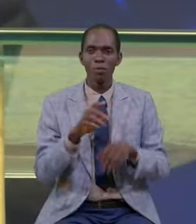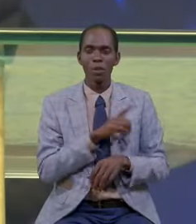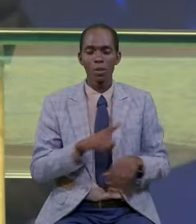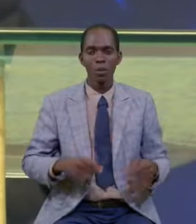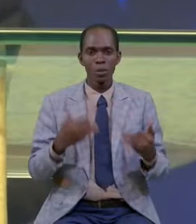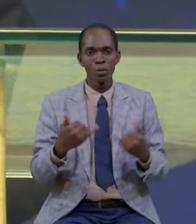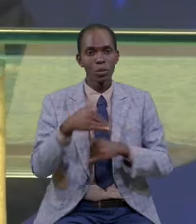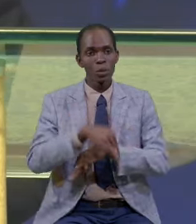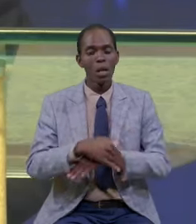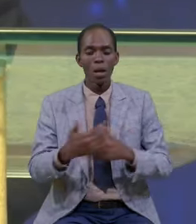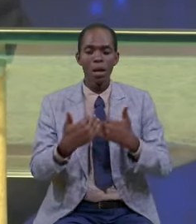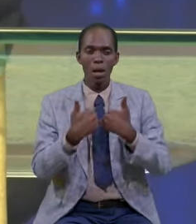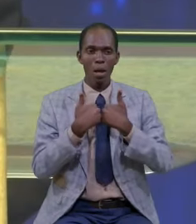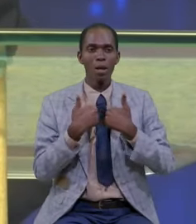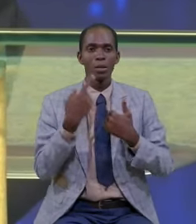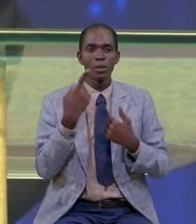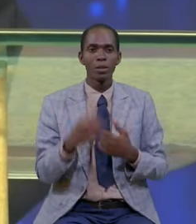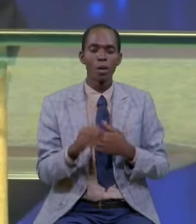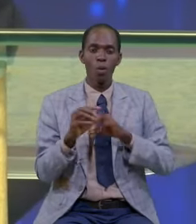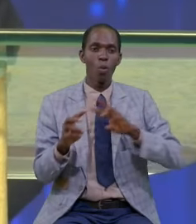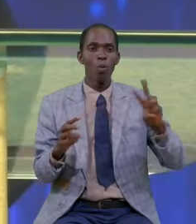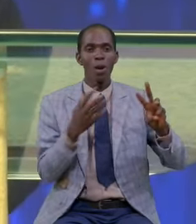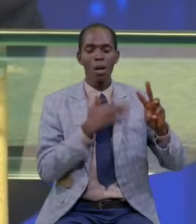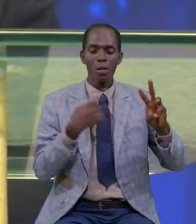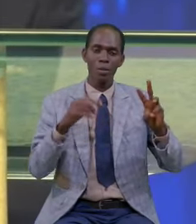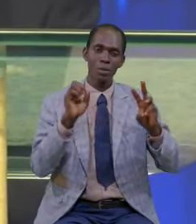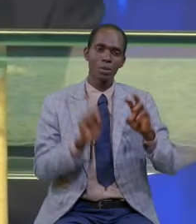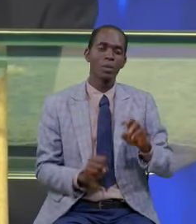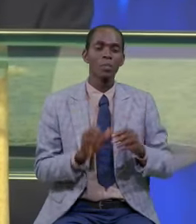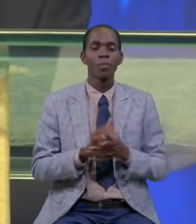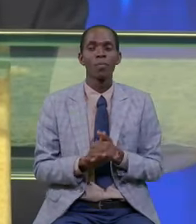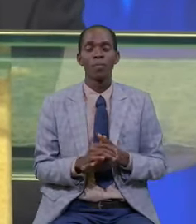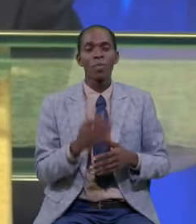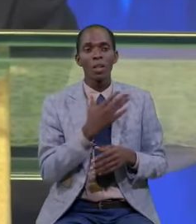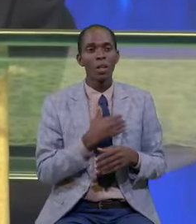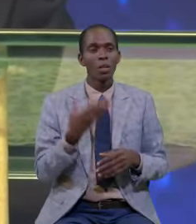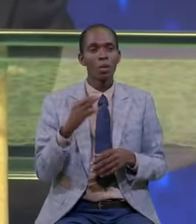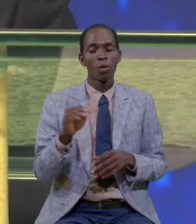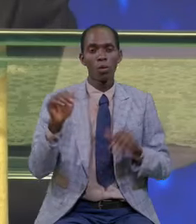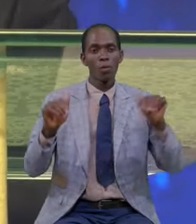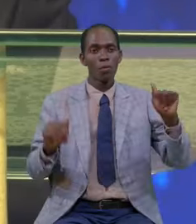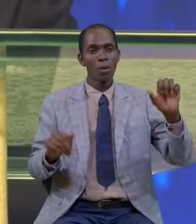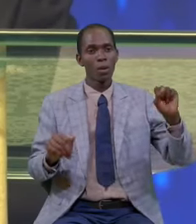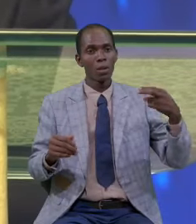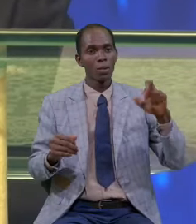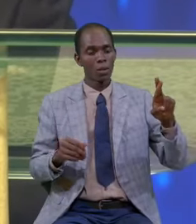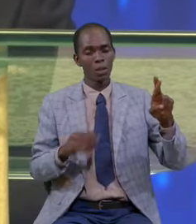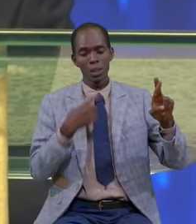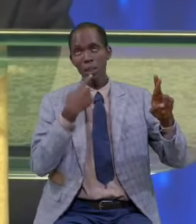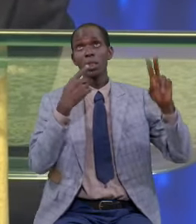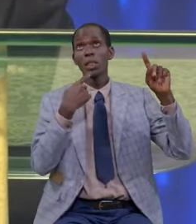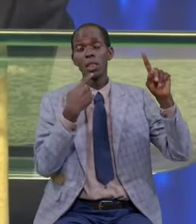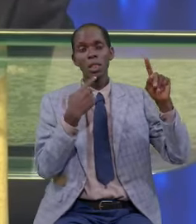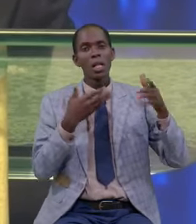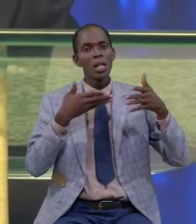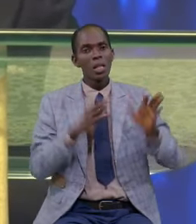thou the west and the South and of Asha he said let us